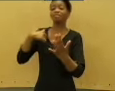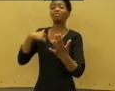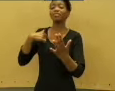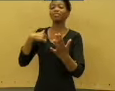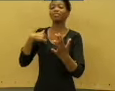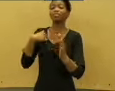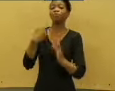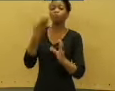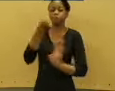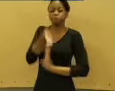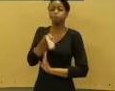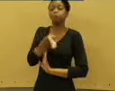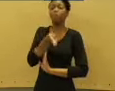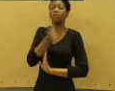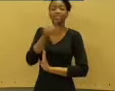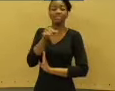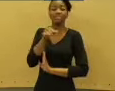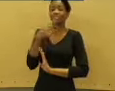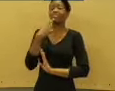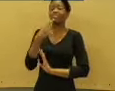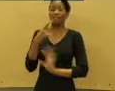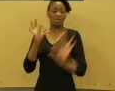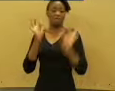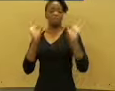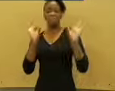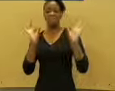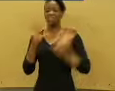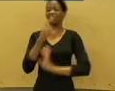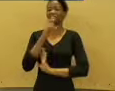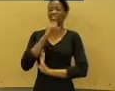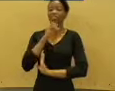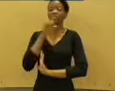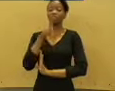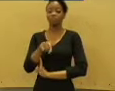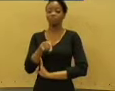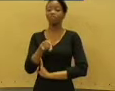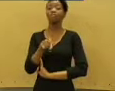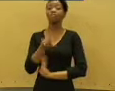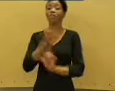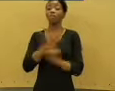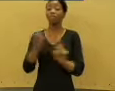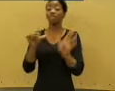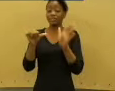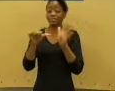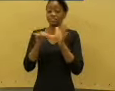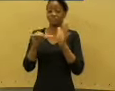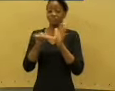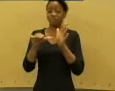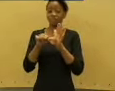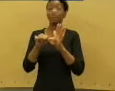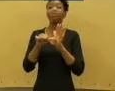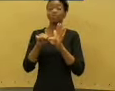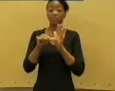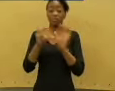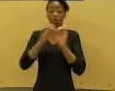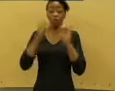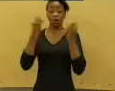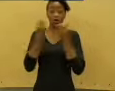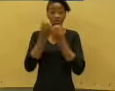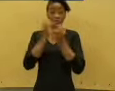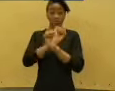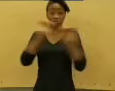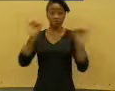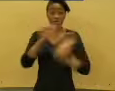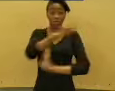and that people should just replicate it at other institutions. I think it's very important to look at the placement within your organization or